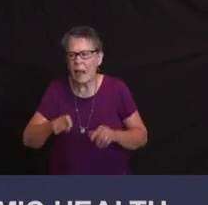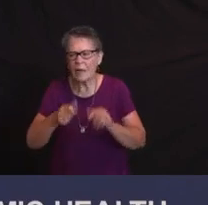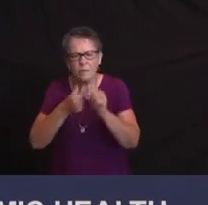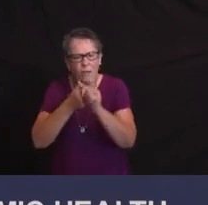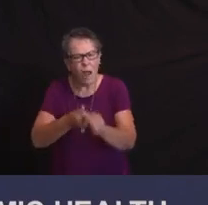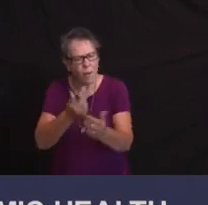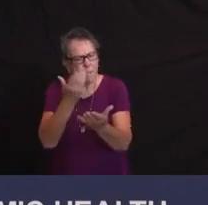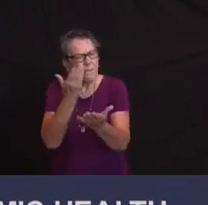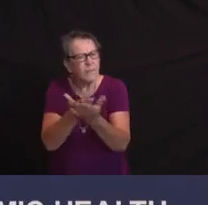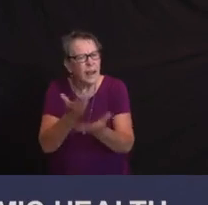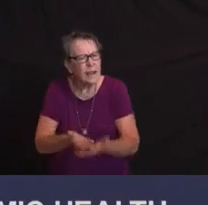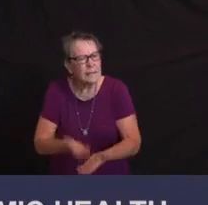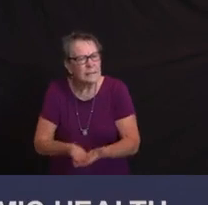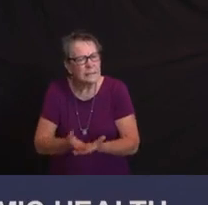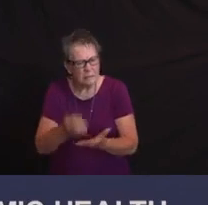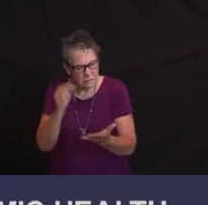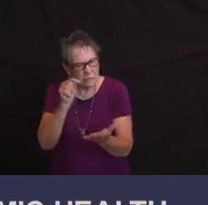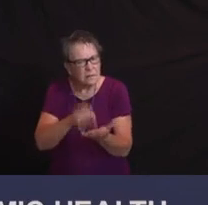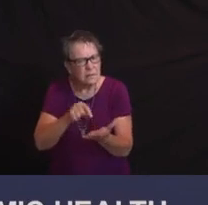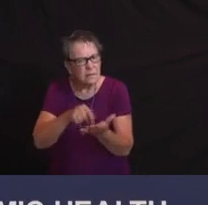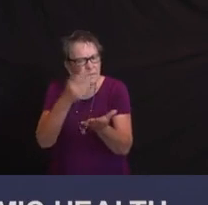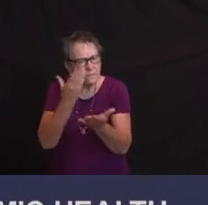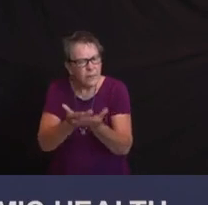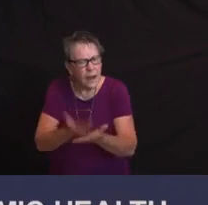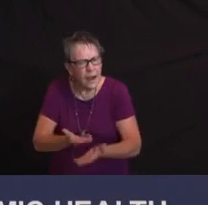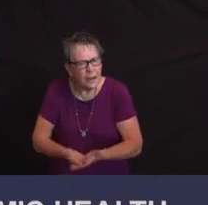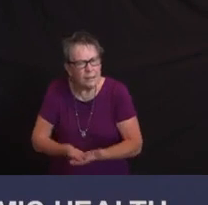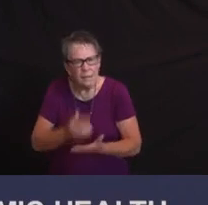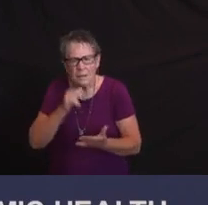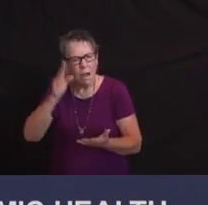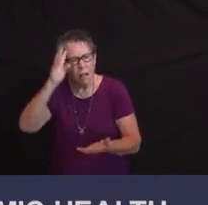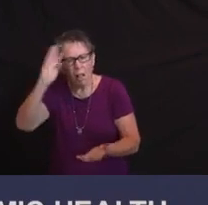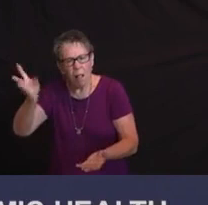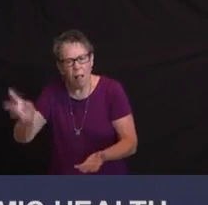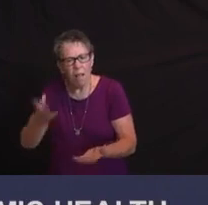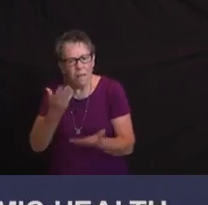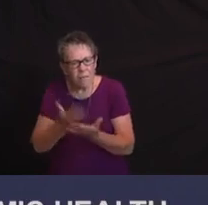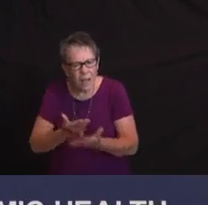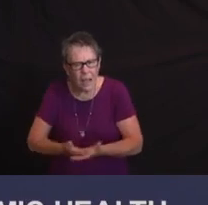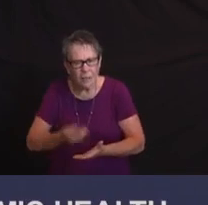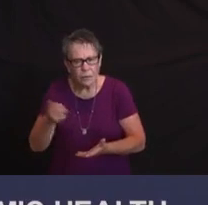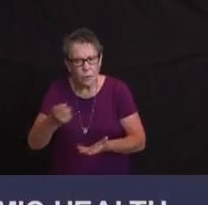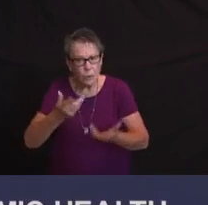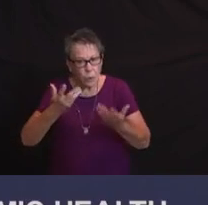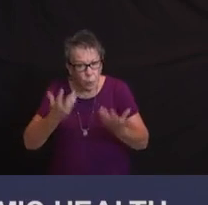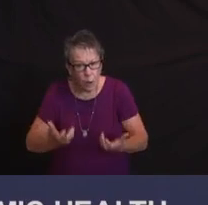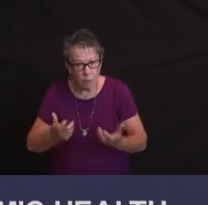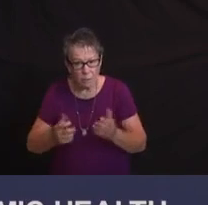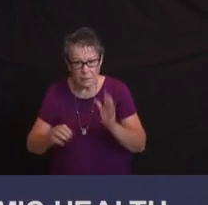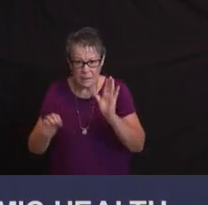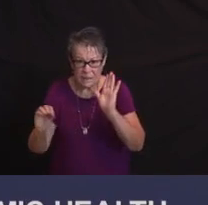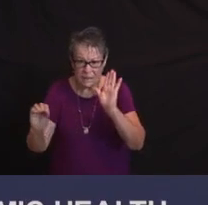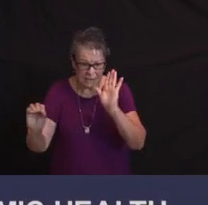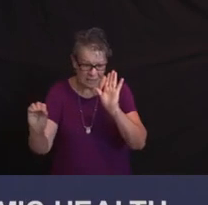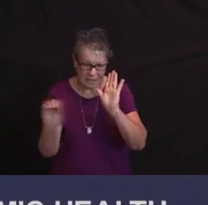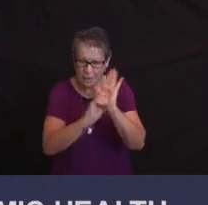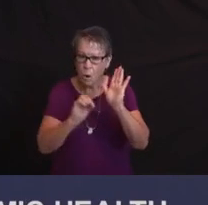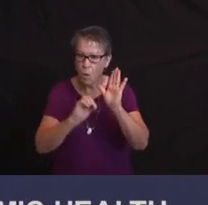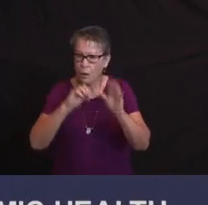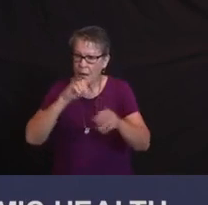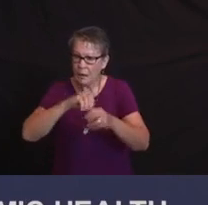COVID patients in the hospital, children or otherwise, to be zero, isn't that setting us up for years of lockdowns and mask